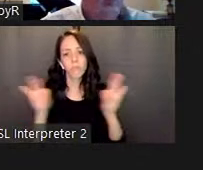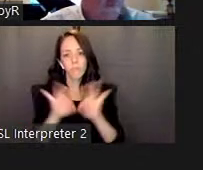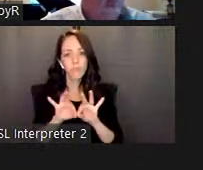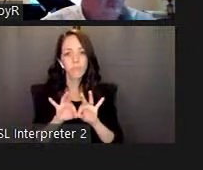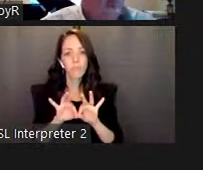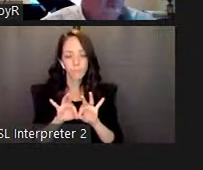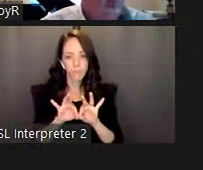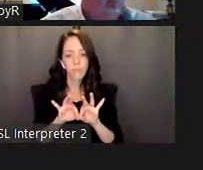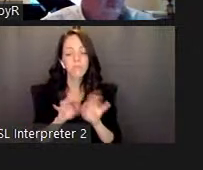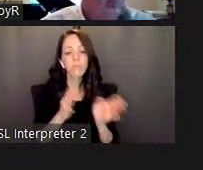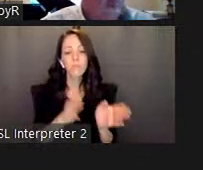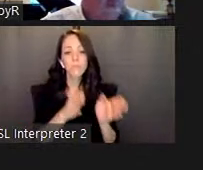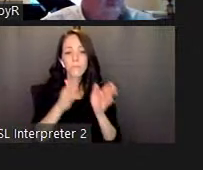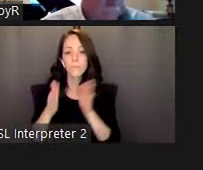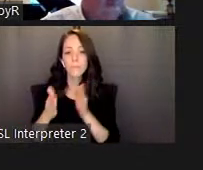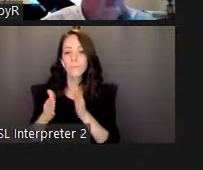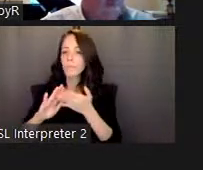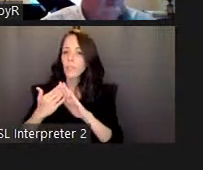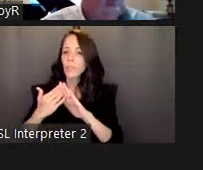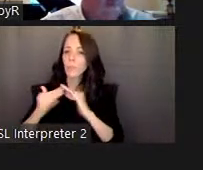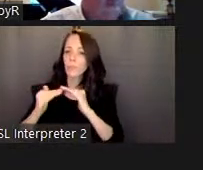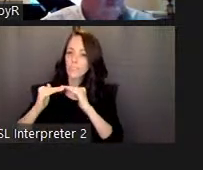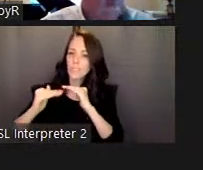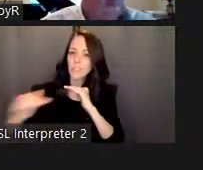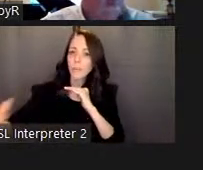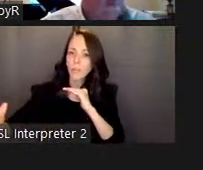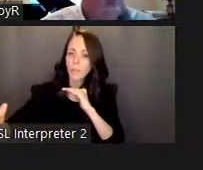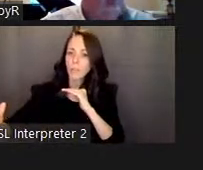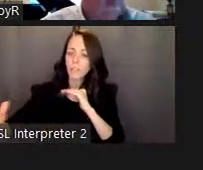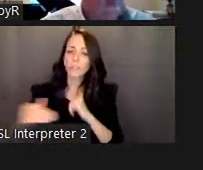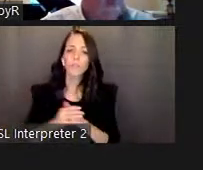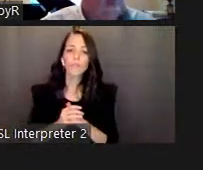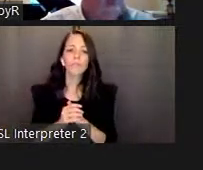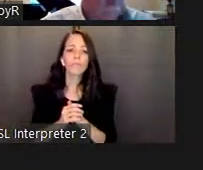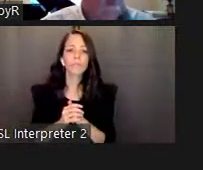Additionally, community stabilization and wellness,